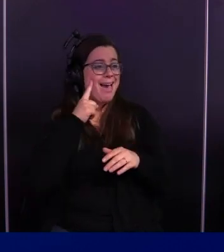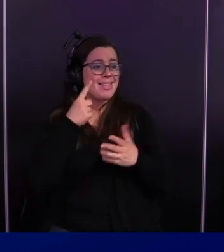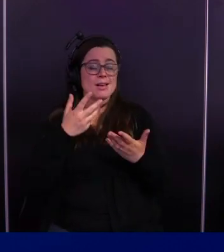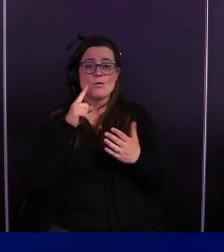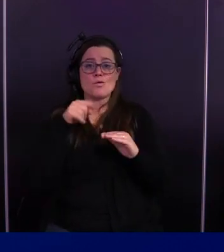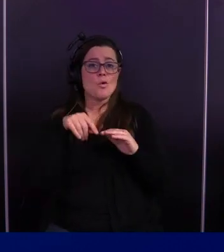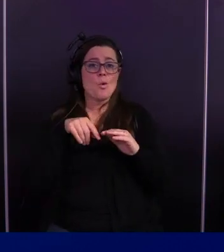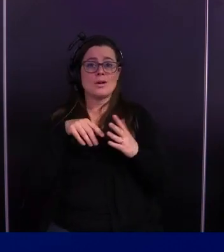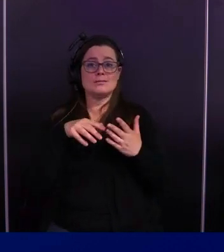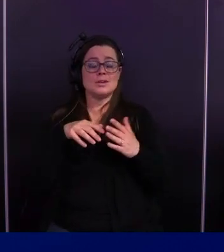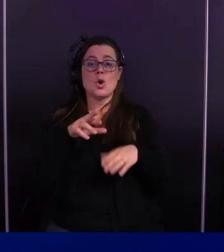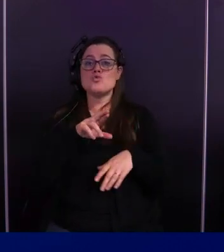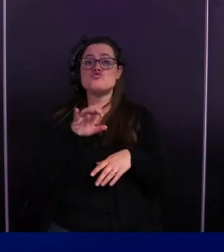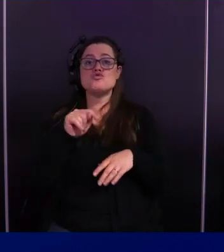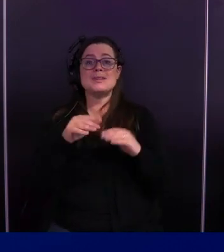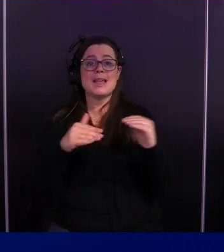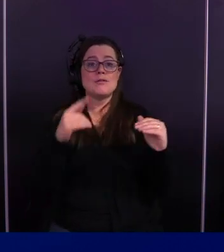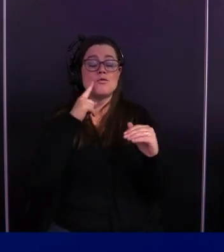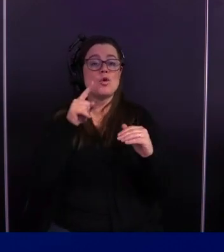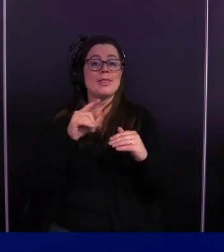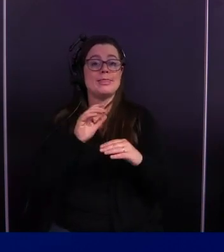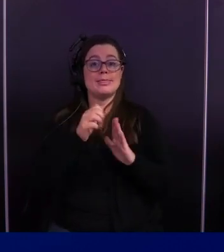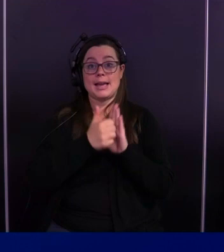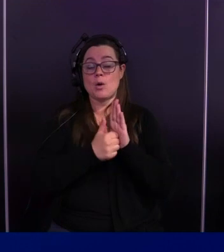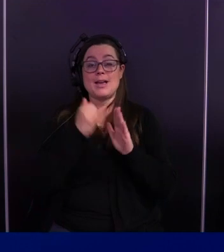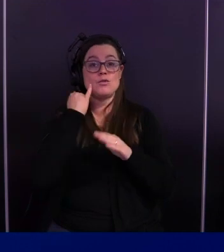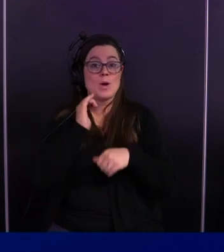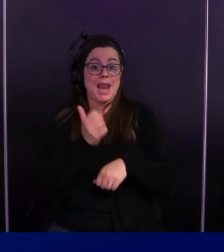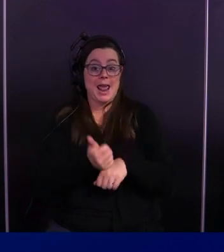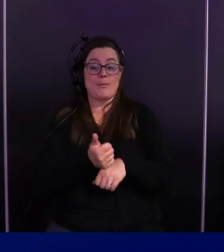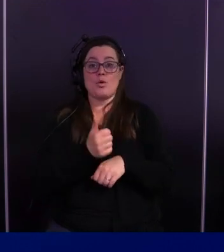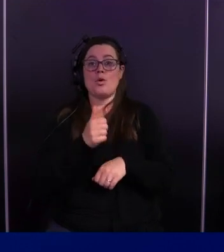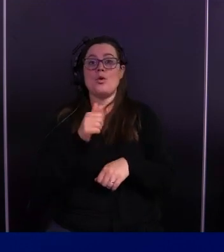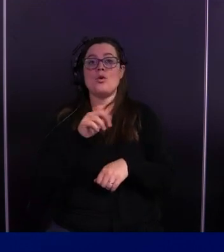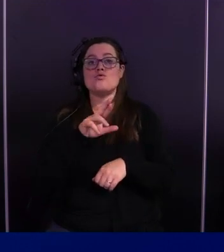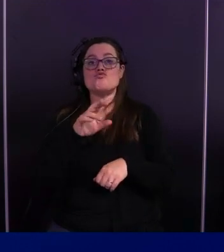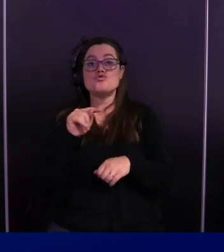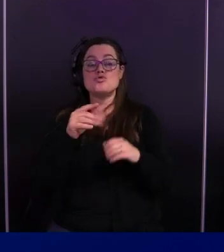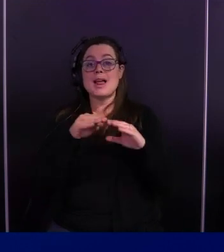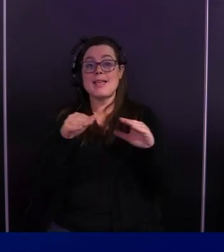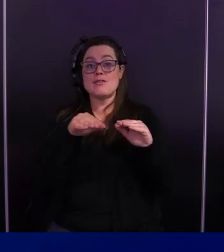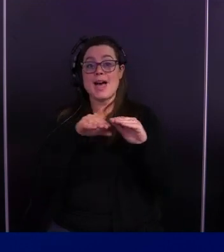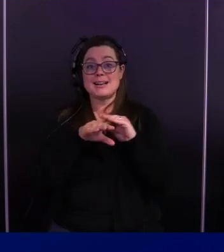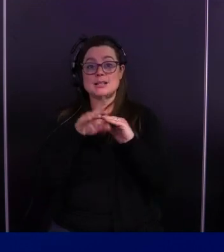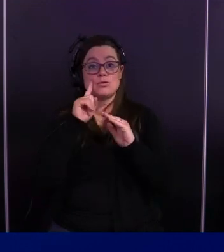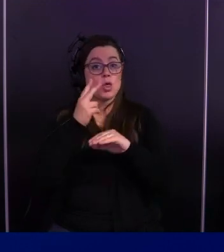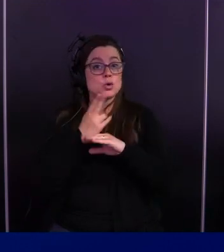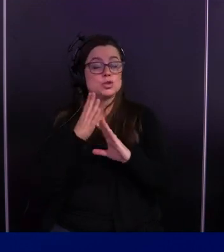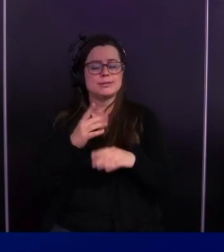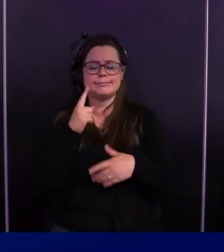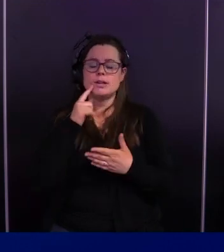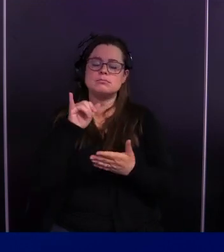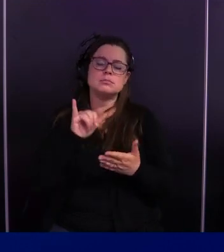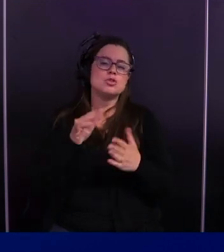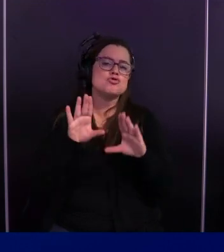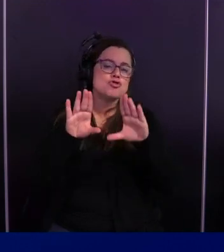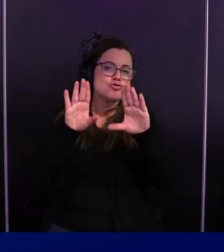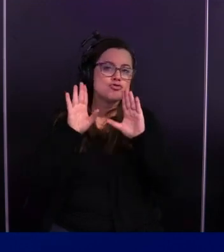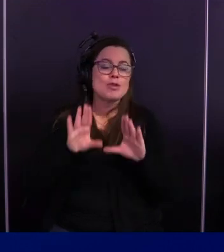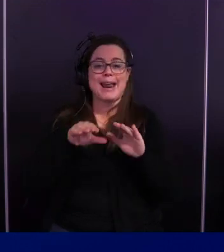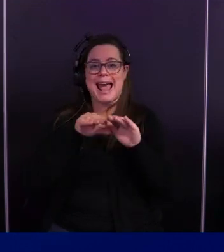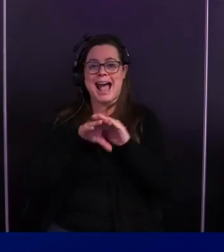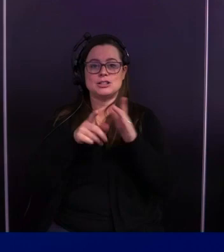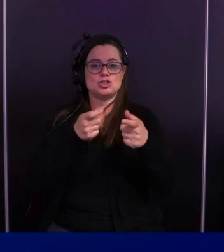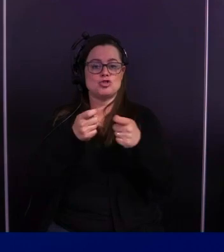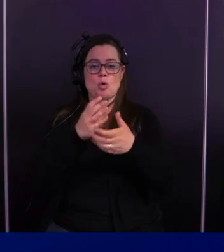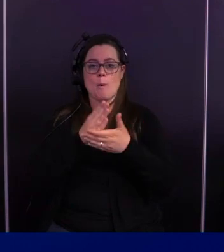account. So if you enable MFA for the root user access, then I think that's such a great access